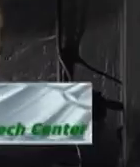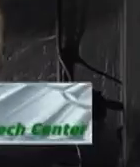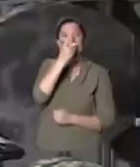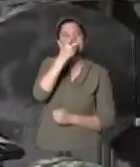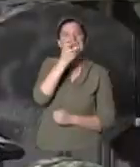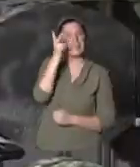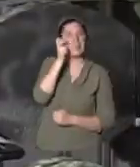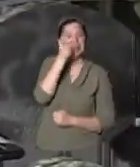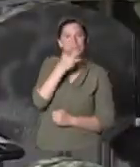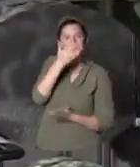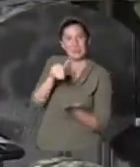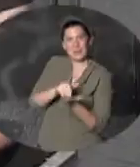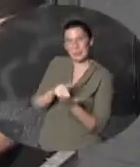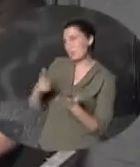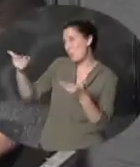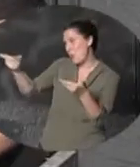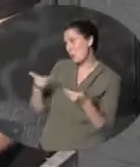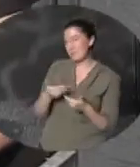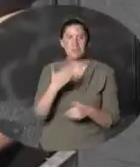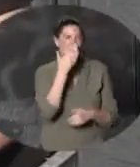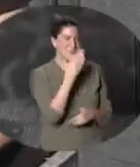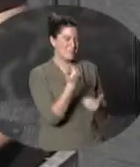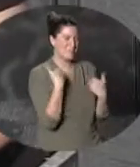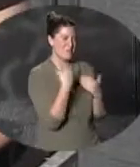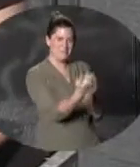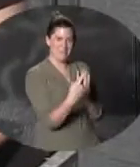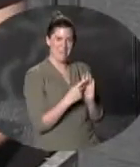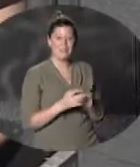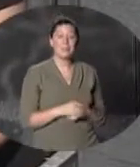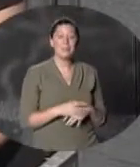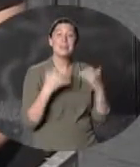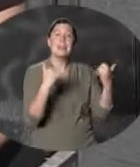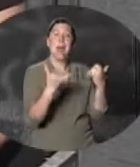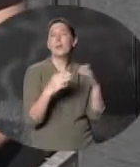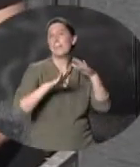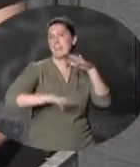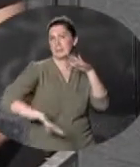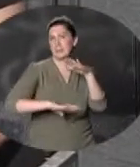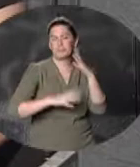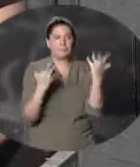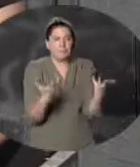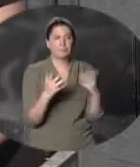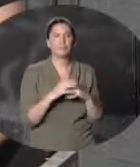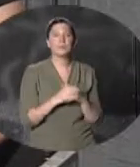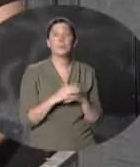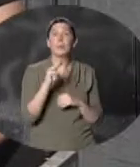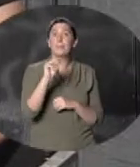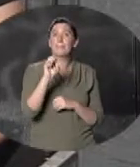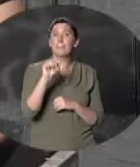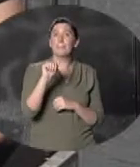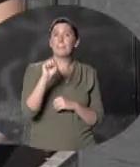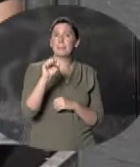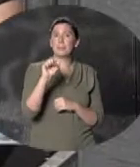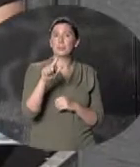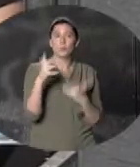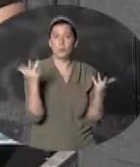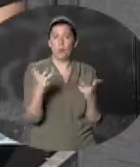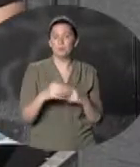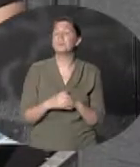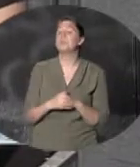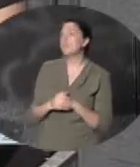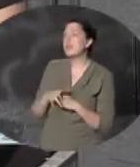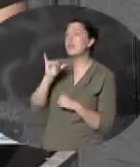Center. Welcome. Thank you. Thanks for having me back. Let's start off with the basics. What exactly are measles? So measles